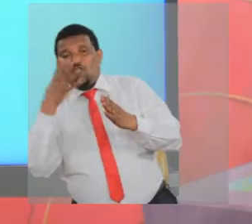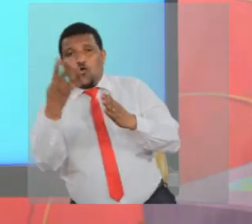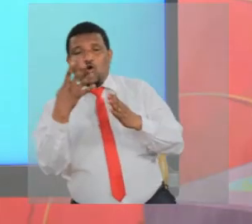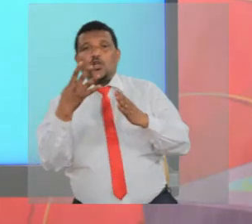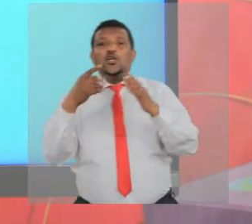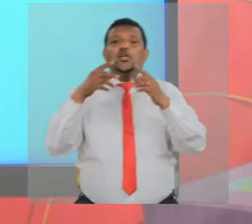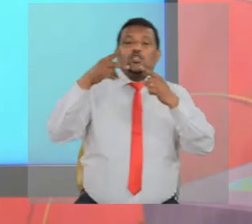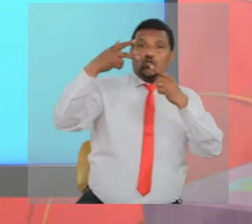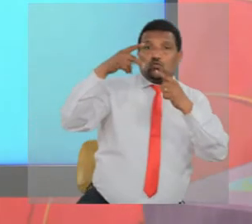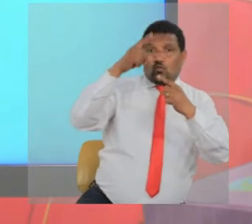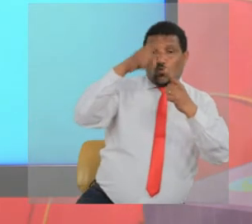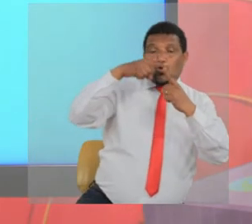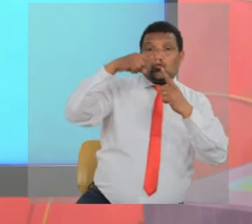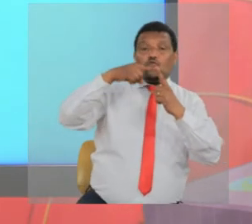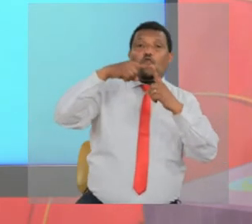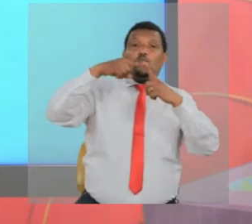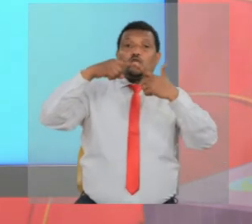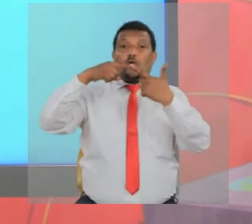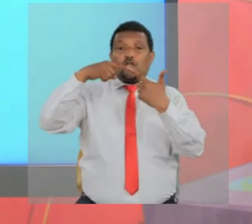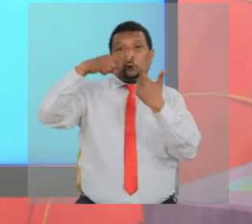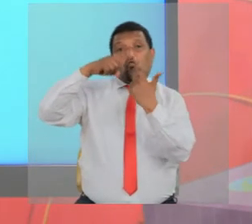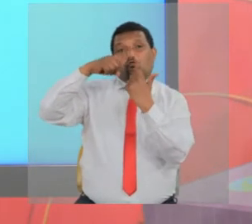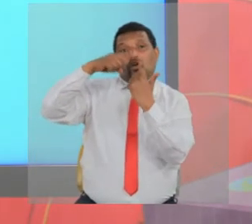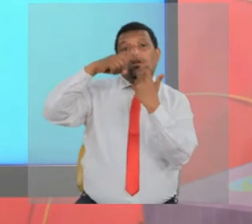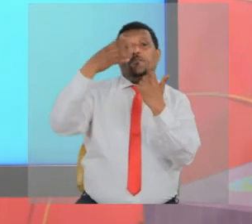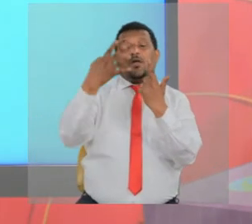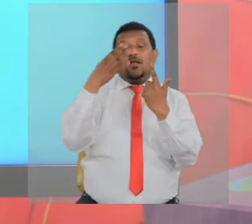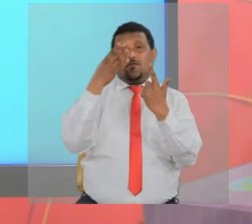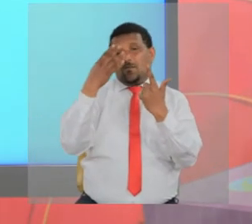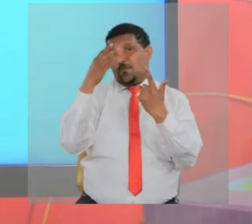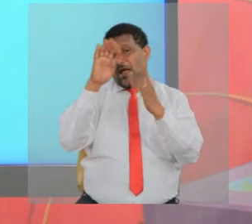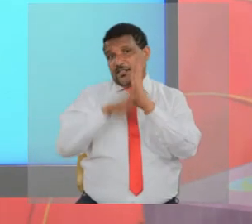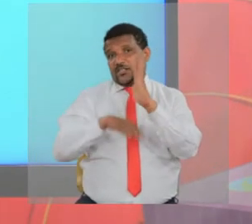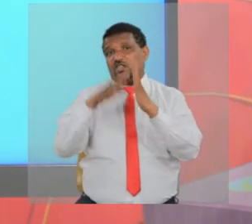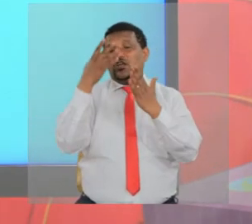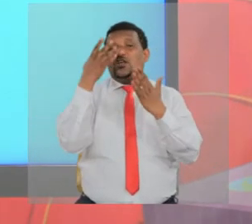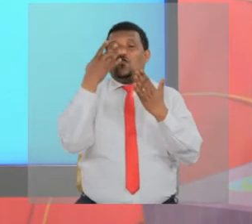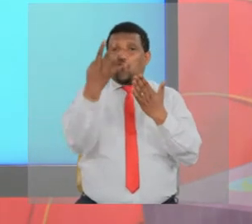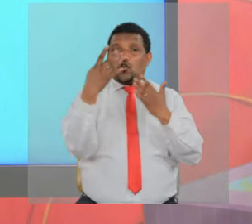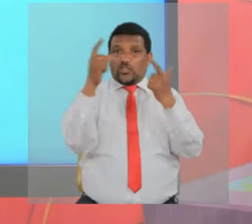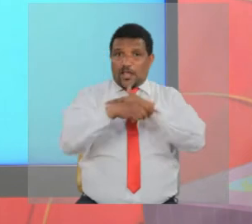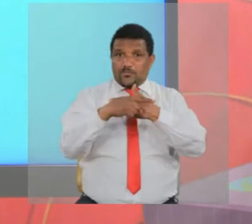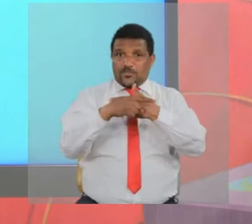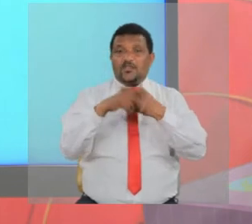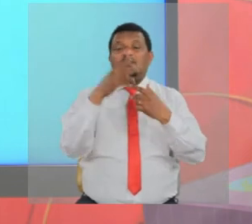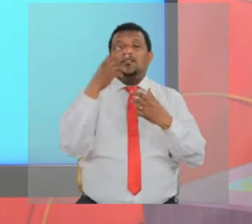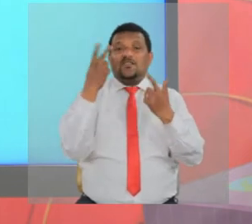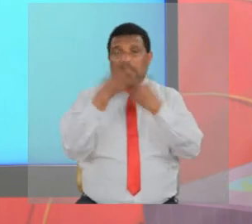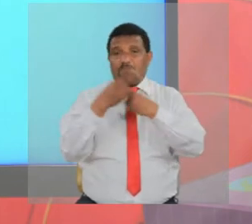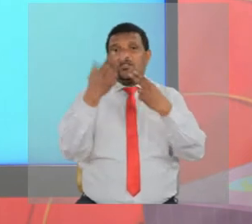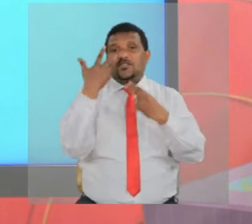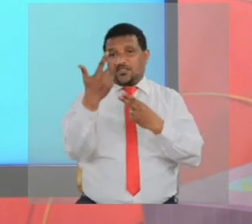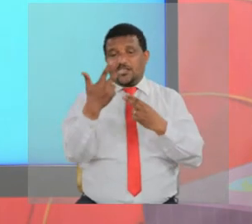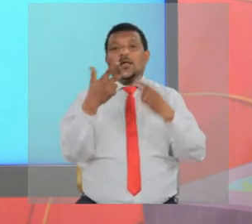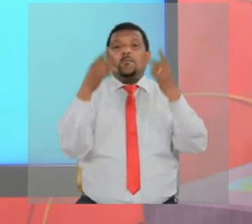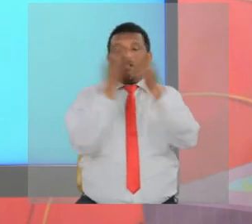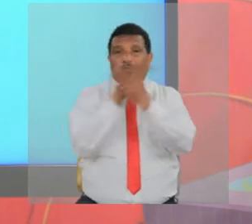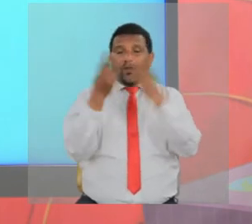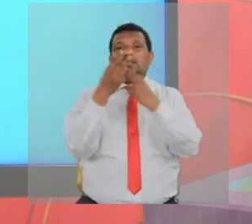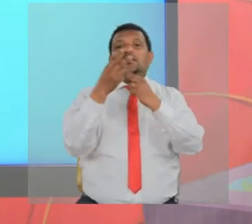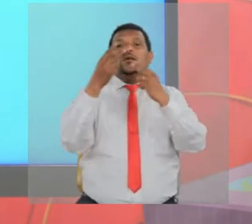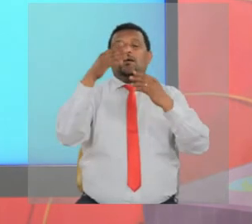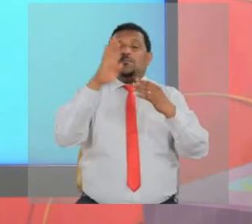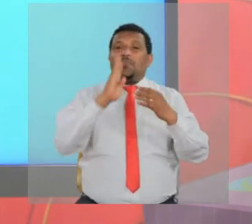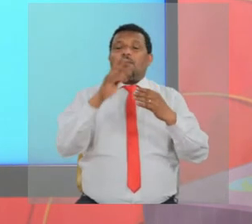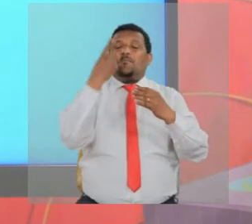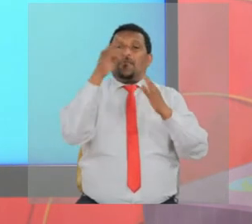b squared, the value of b is 4, so 4 squared, minus 4 times 3, multiplied by minus 4 divided